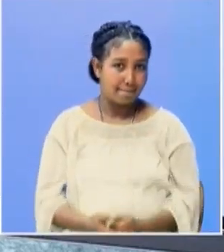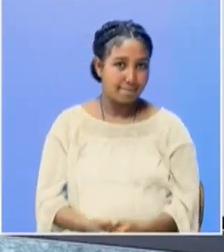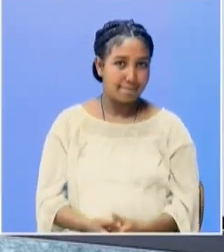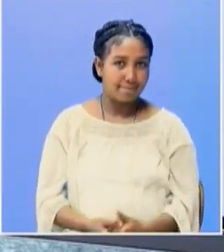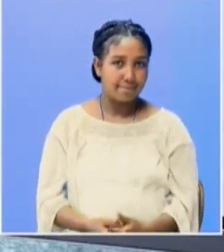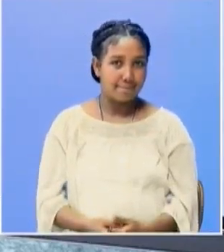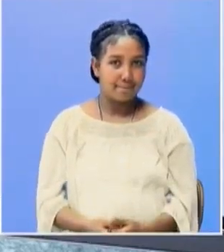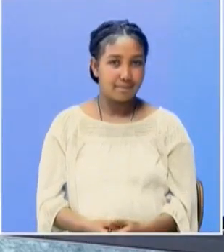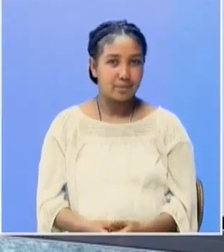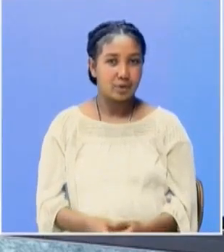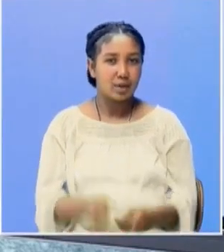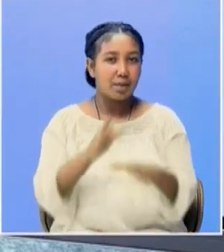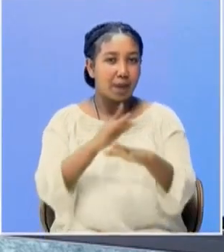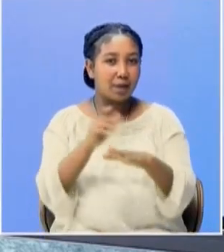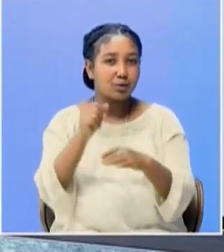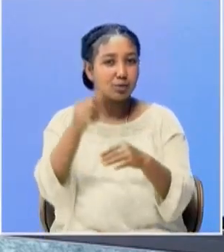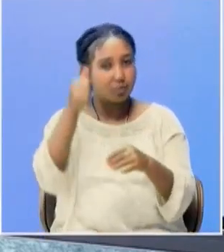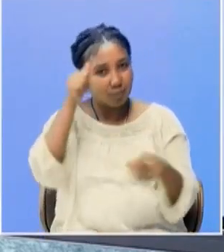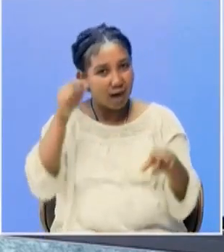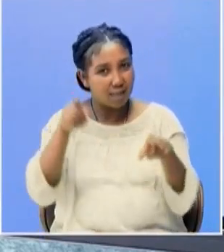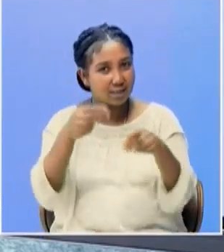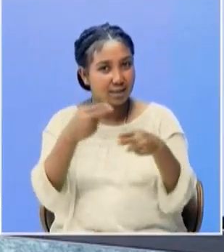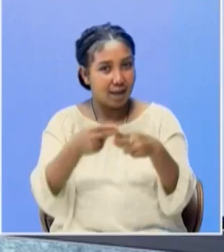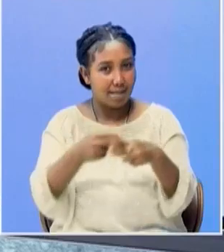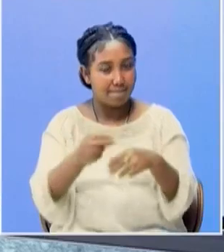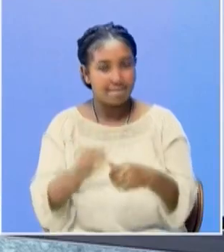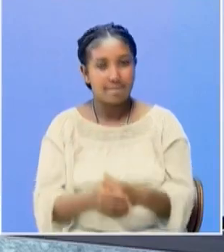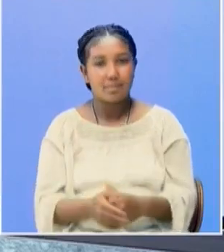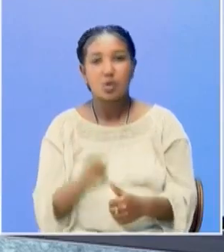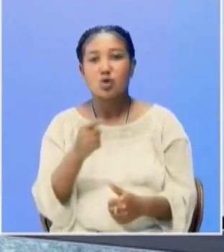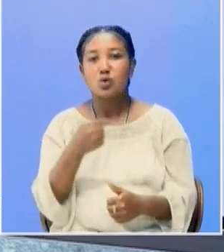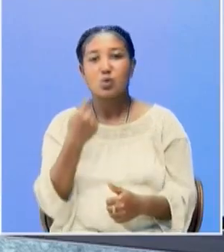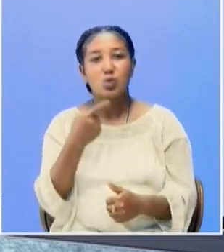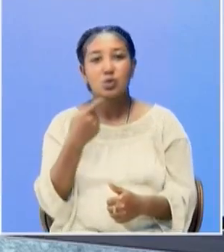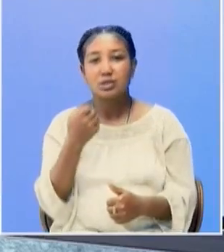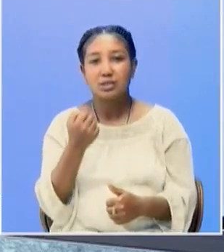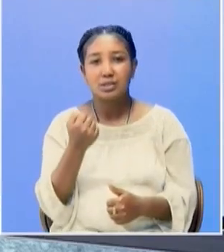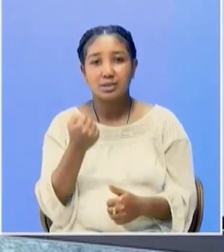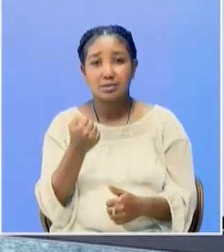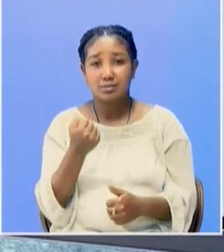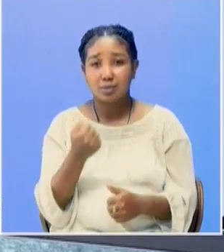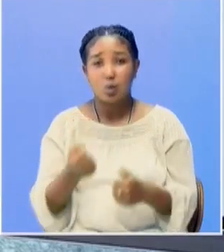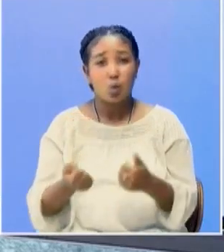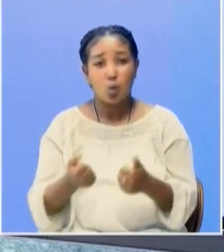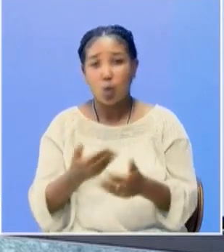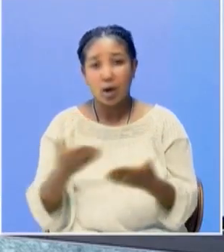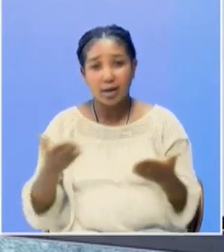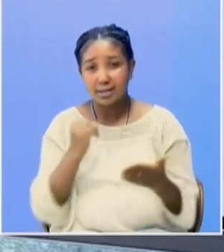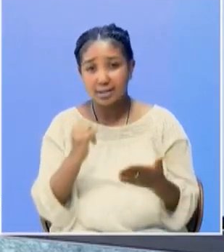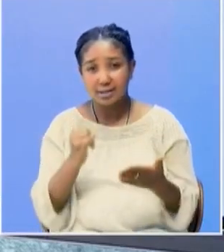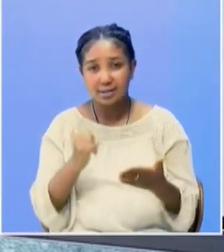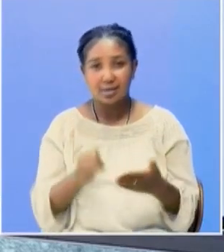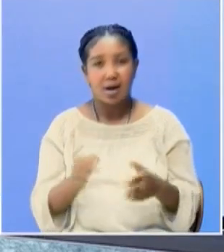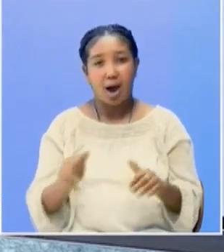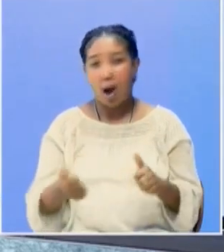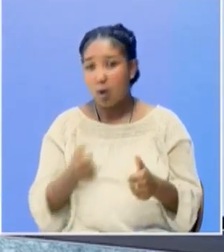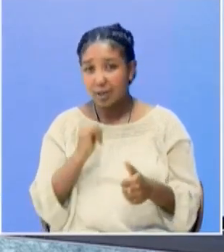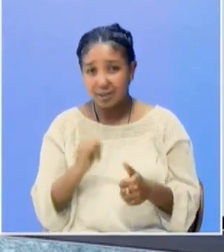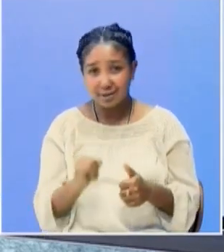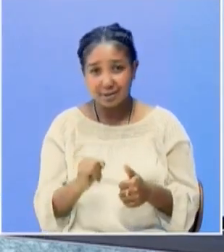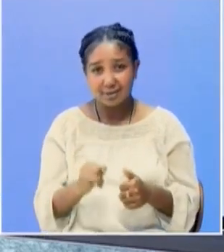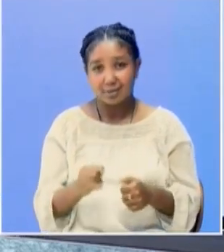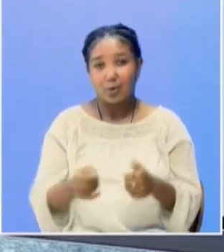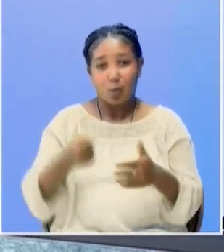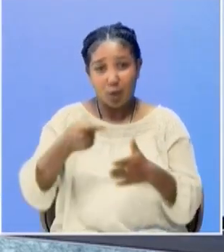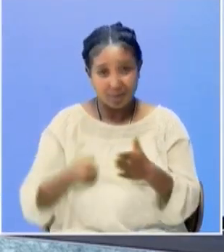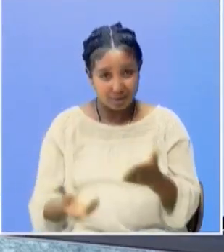Yes? Blank is your brother's name. Whose is, where is, how is,